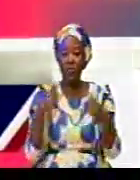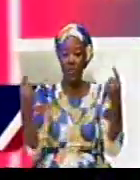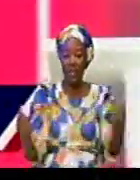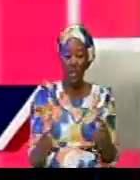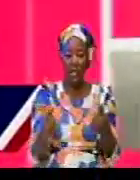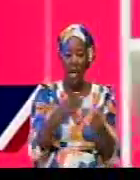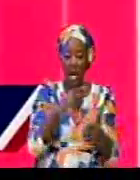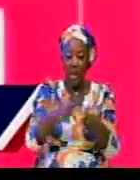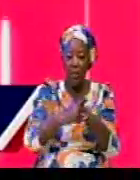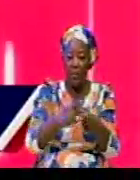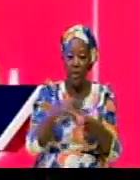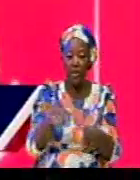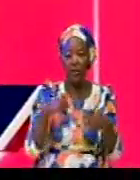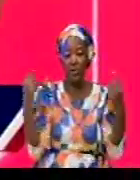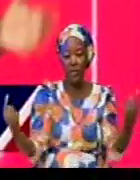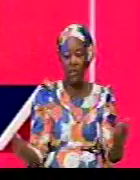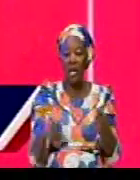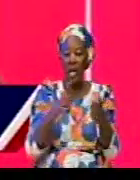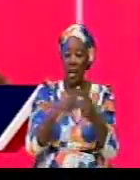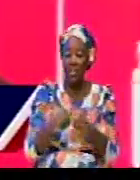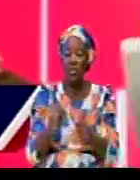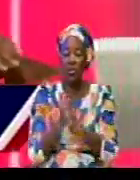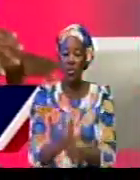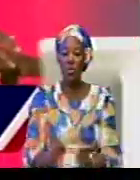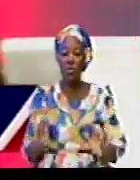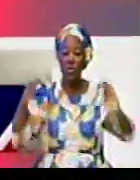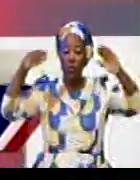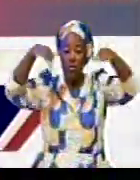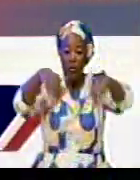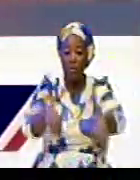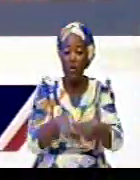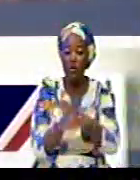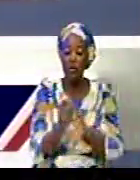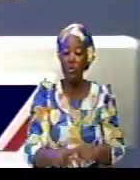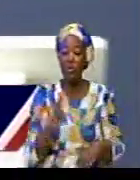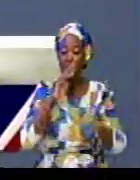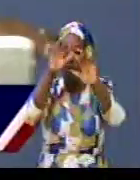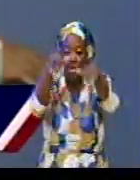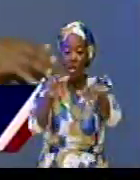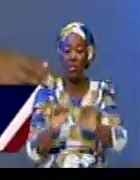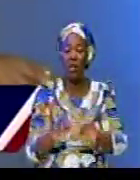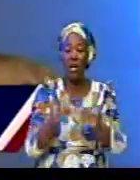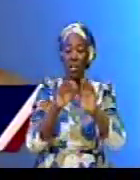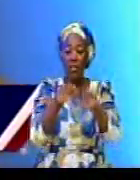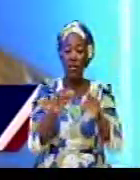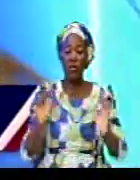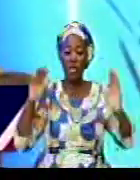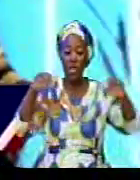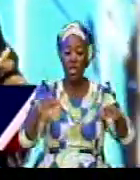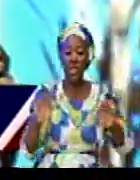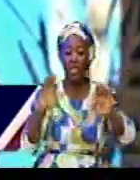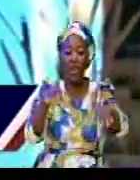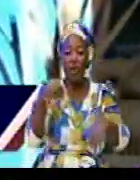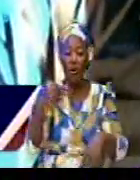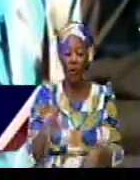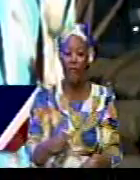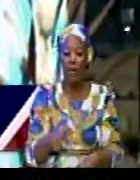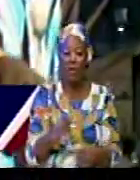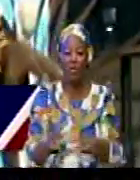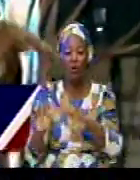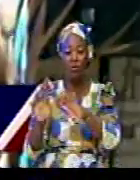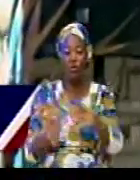the practice of sin. And they dive into the sea, into the ocean